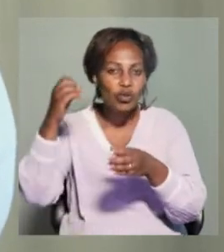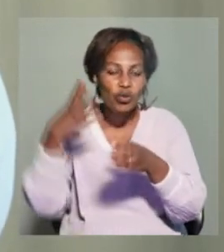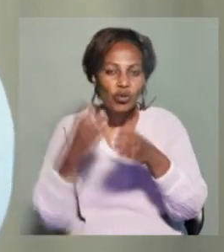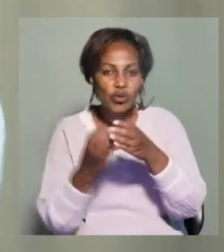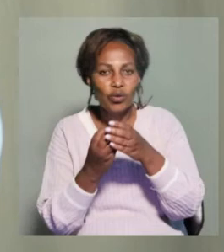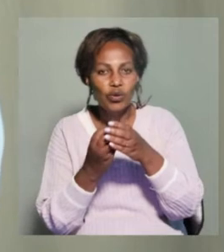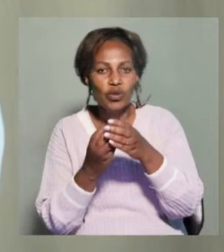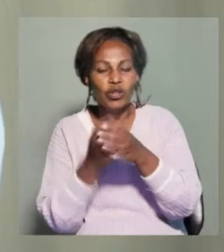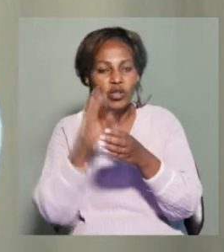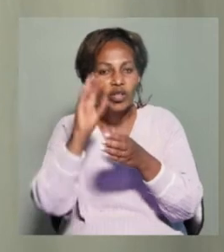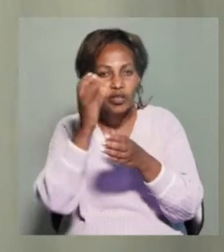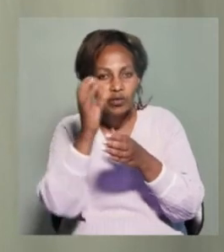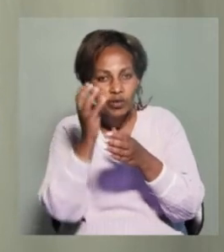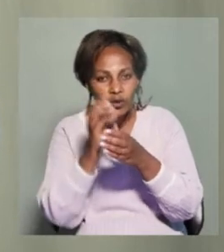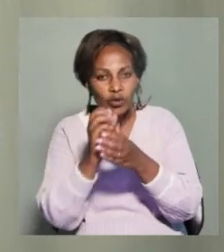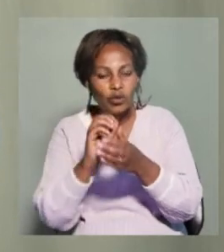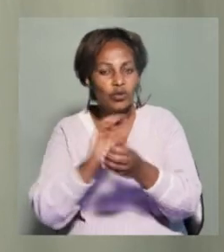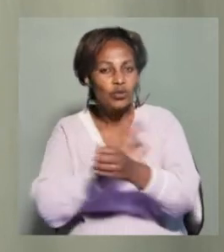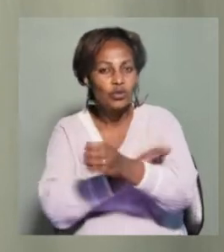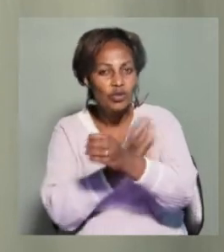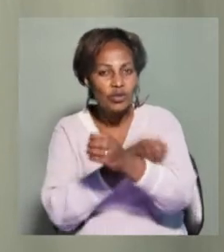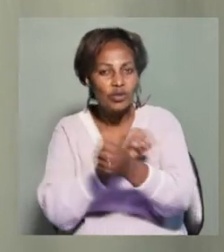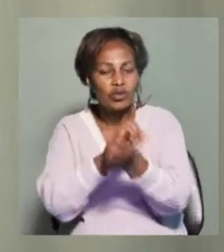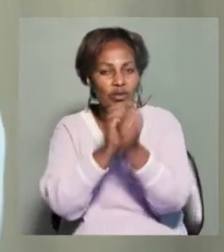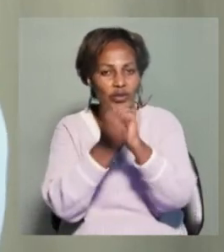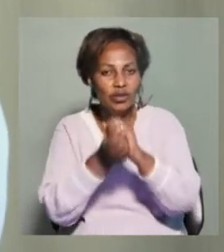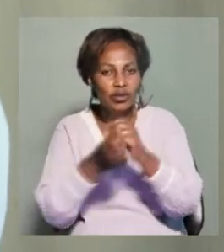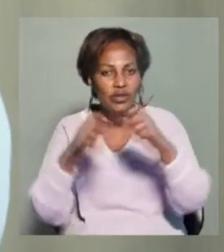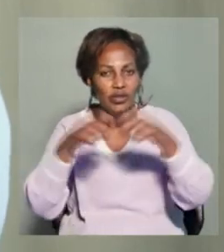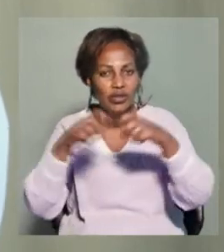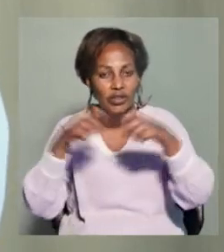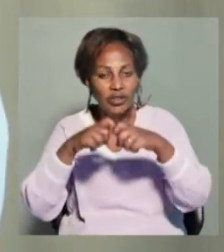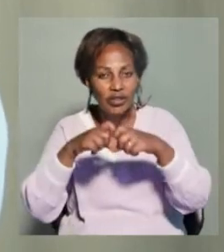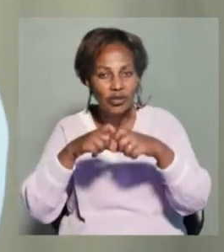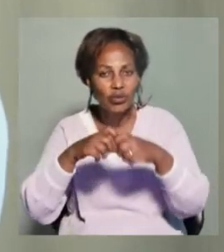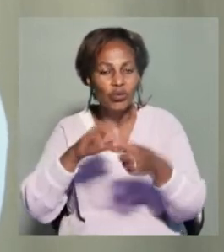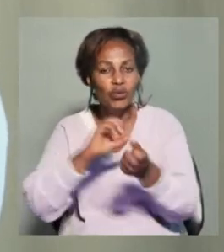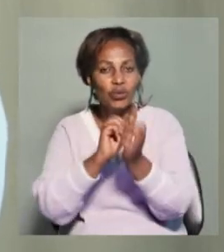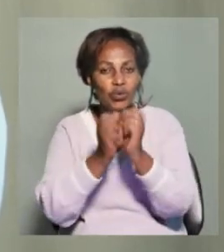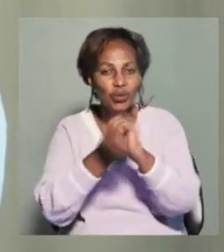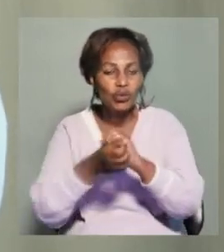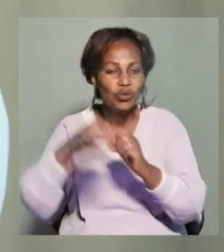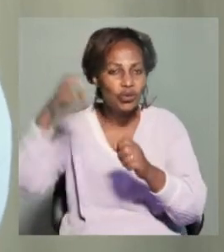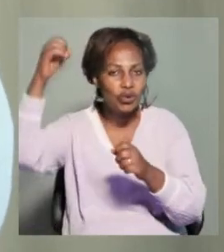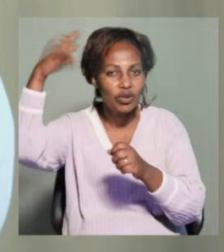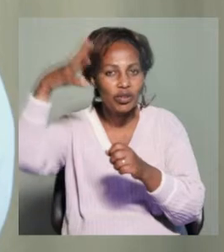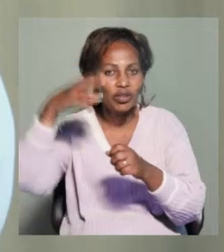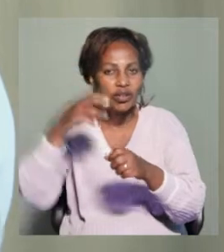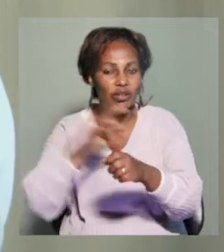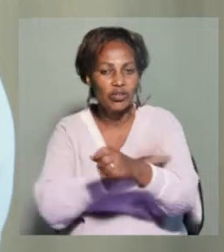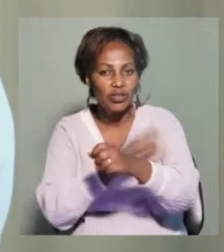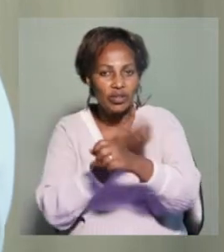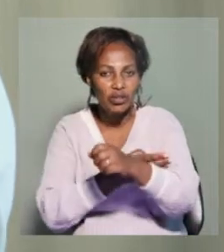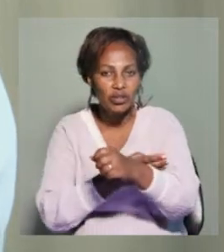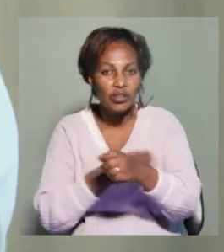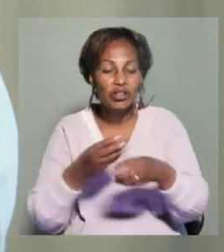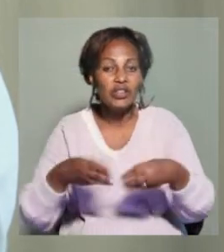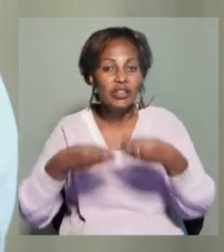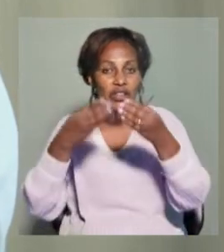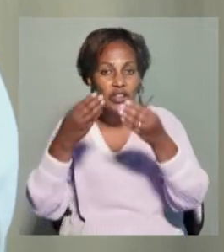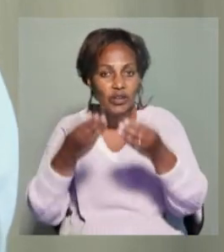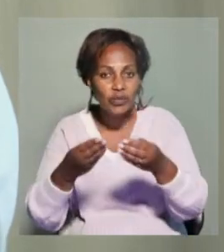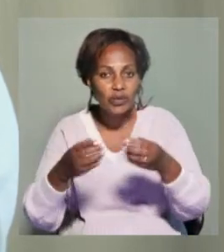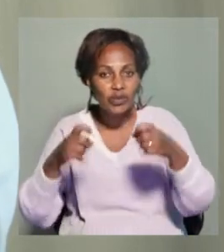to convert electrical energy to light energy. But a given amount of